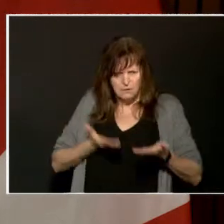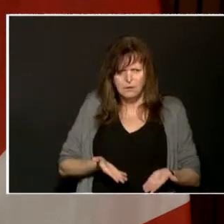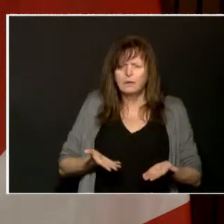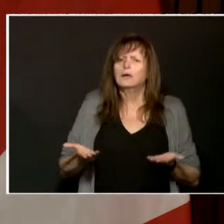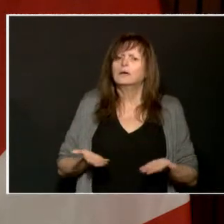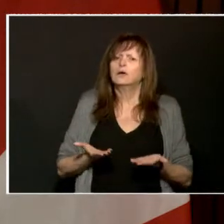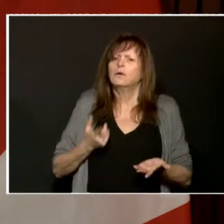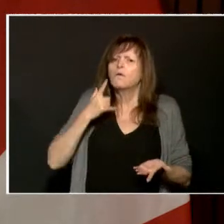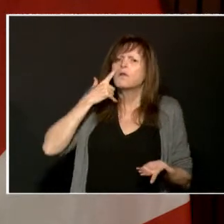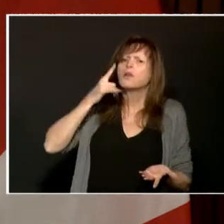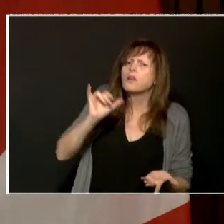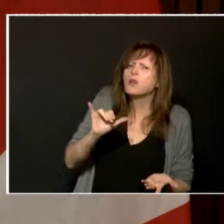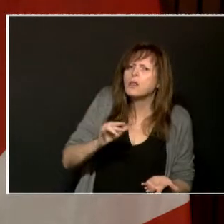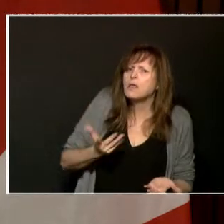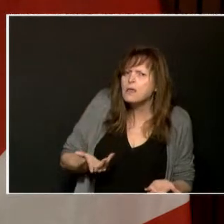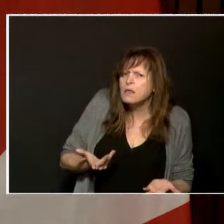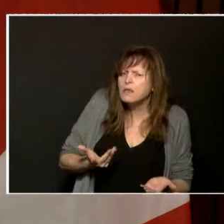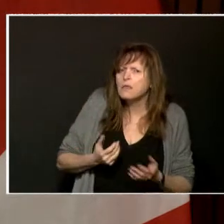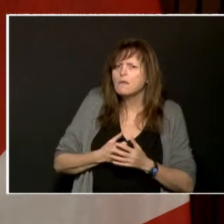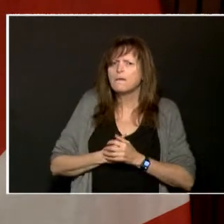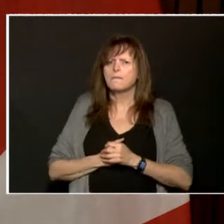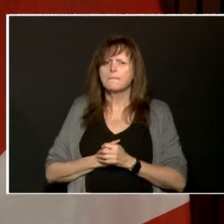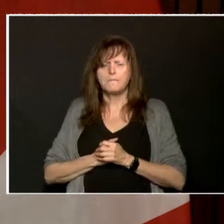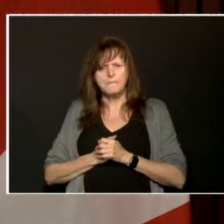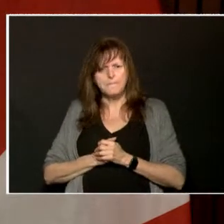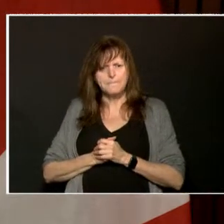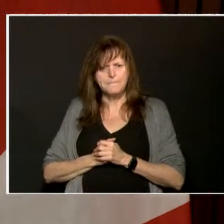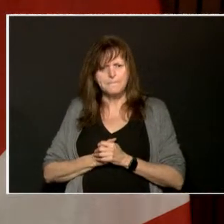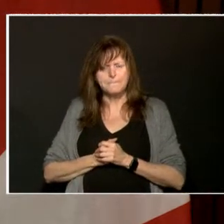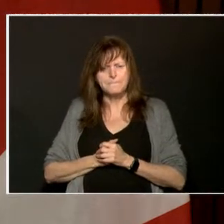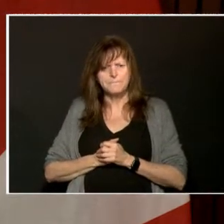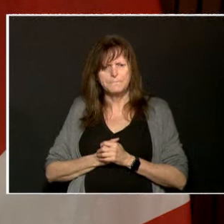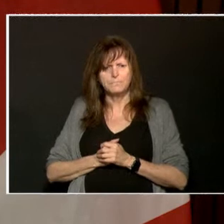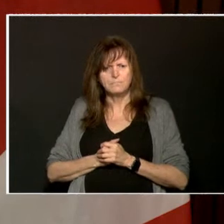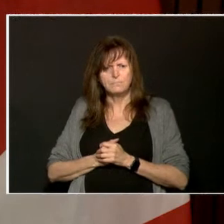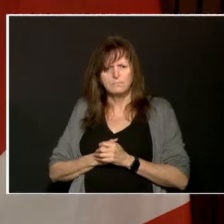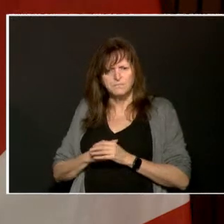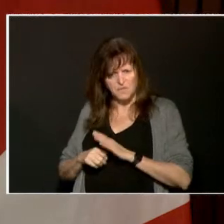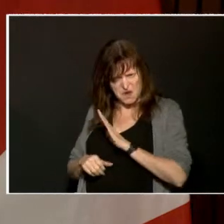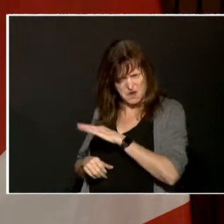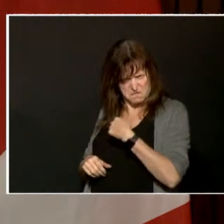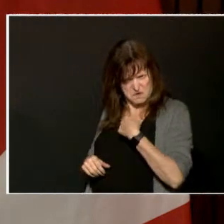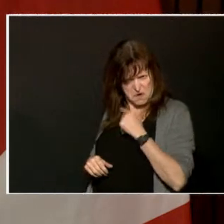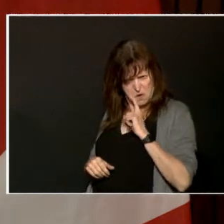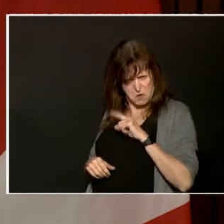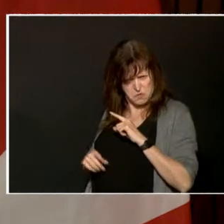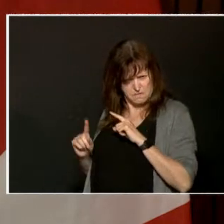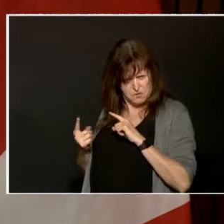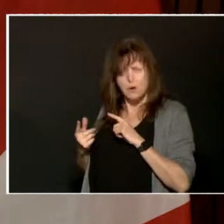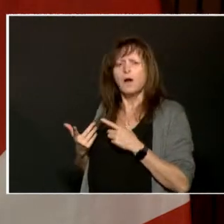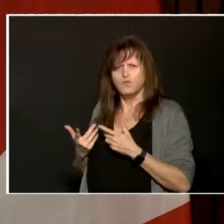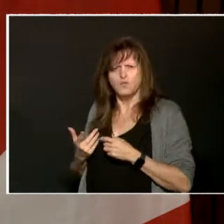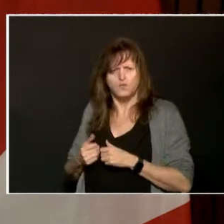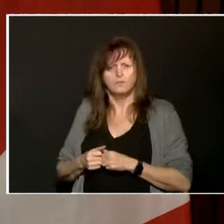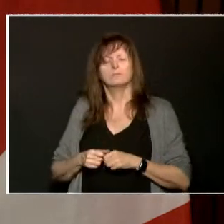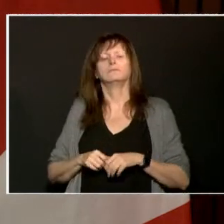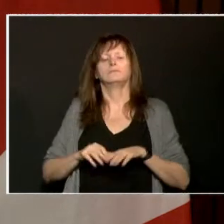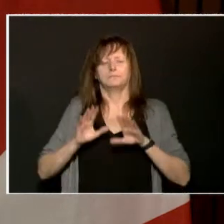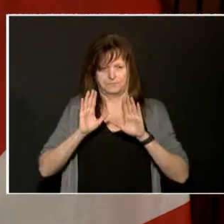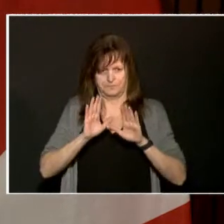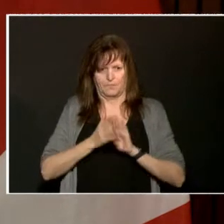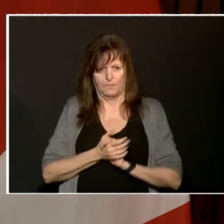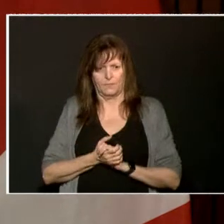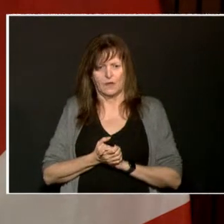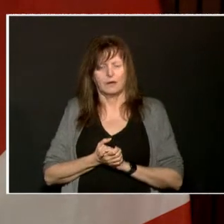Barbara, Dr. Yaffe, you mind if I start? Go ahead. So there's a very sort of particular pattern in the UK data where these sorts